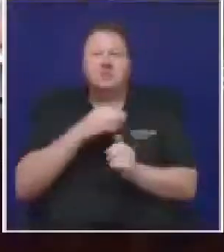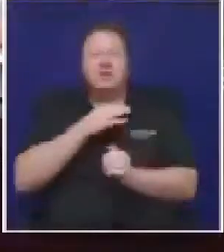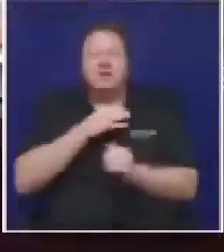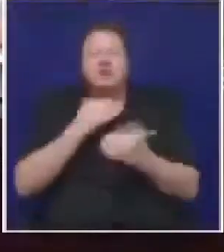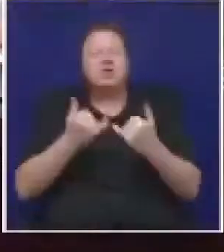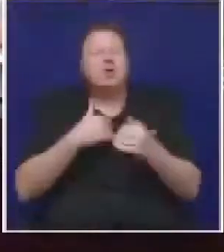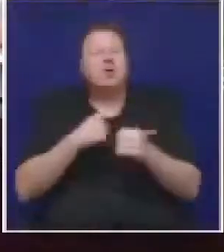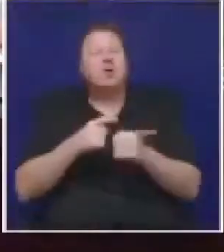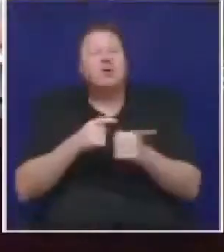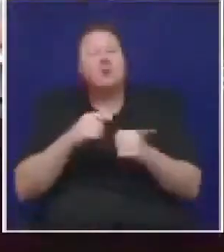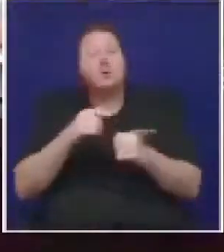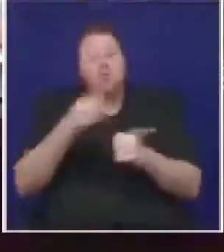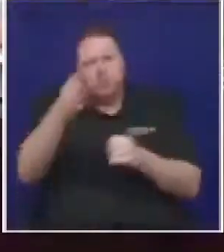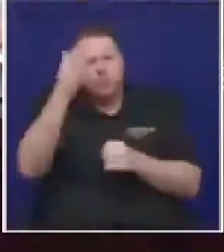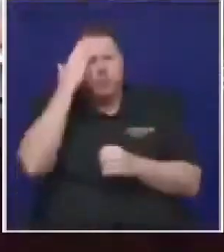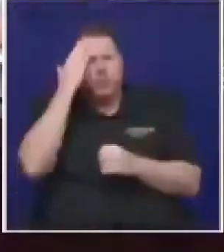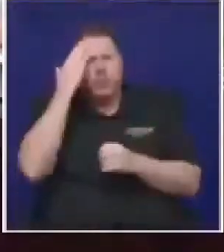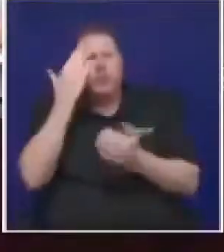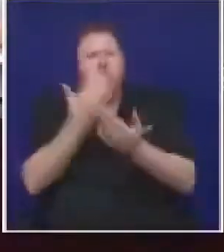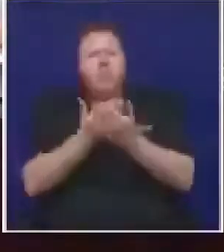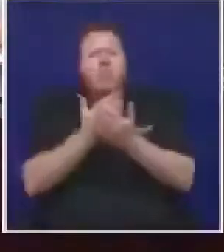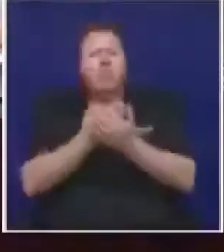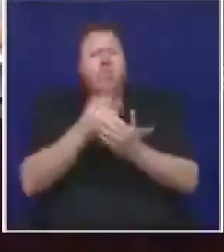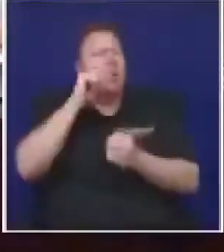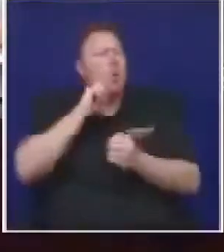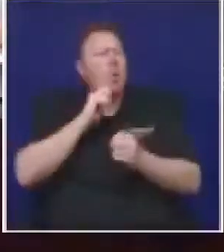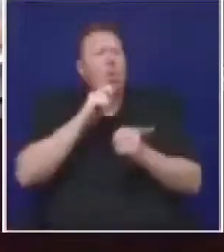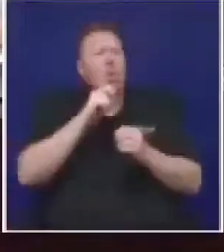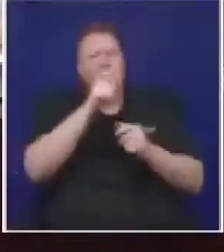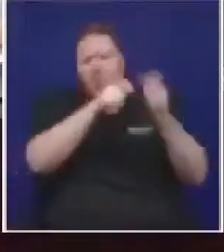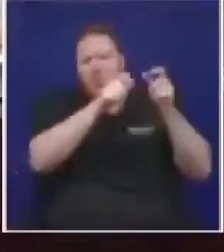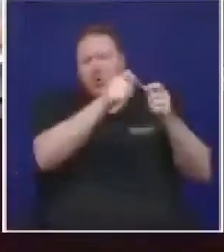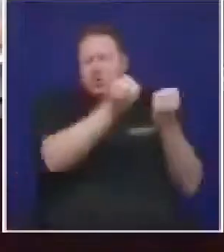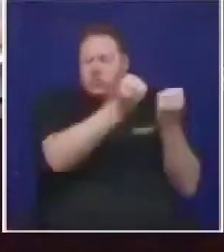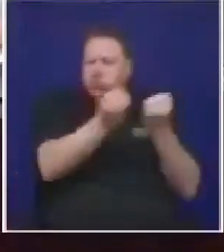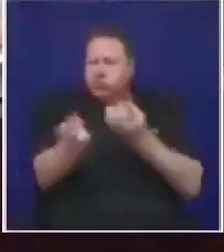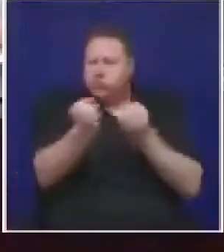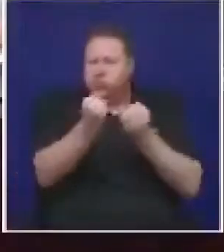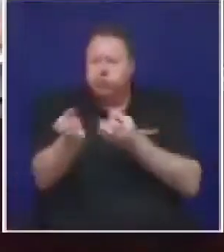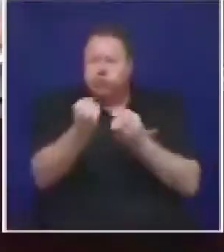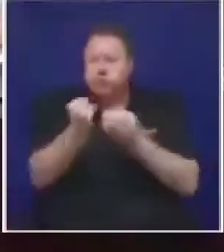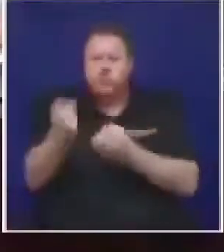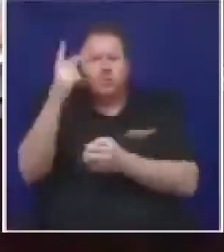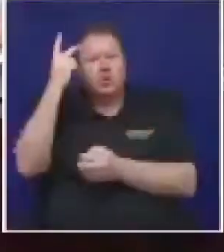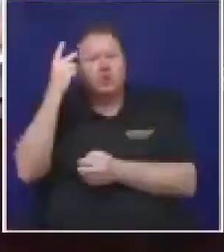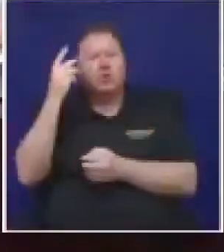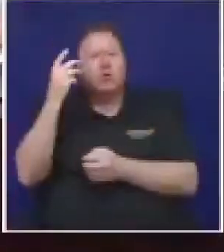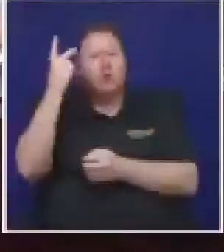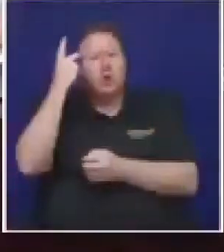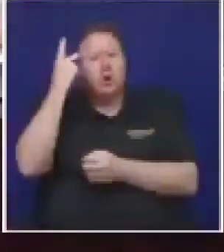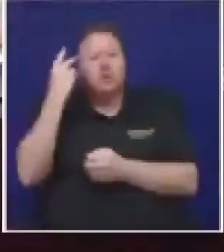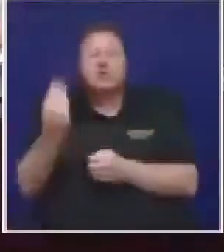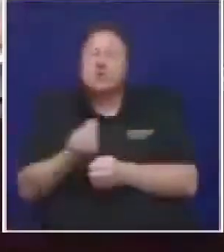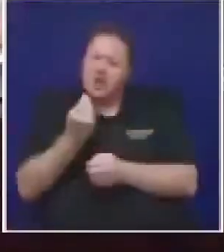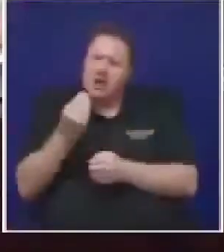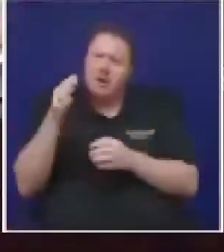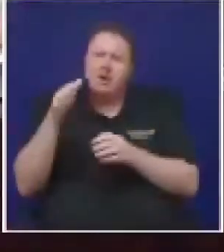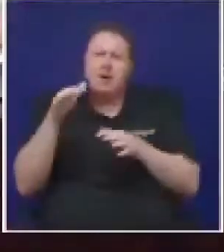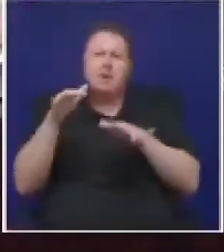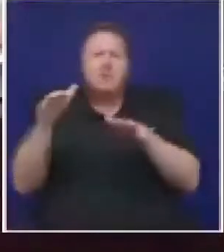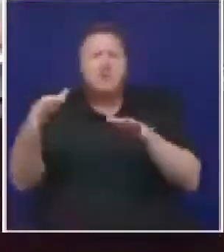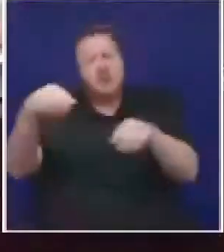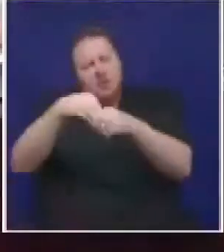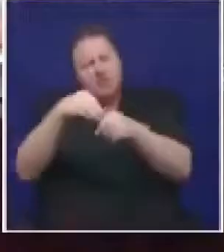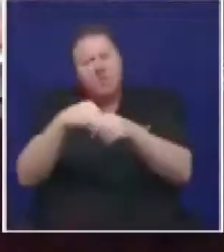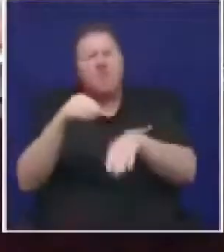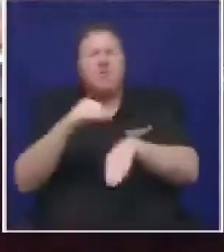knowledge from the older ones, but we make sure that the younger ones become more active